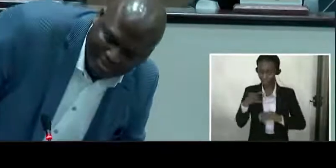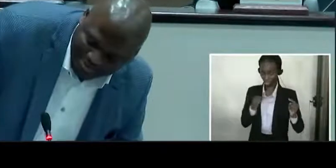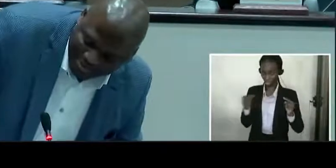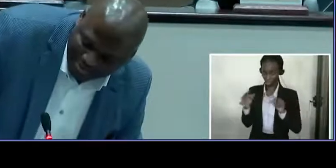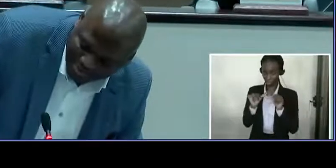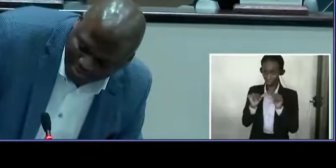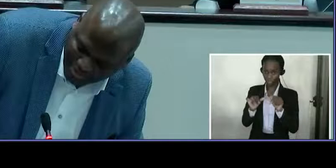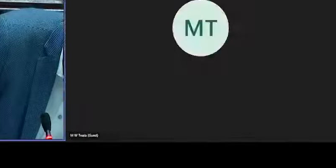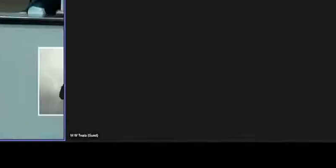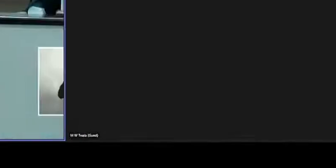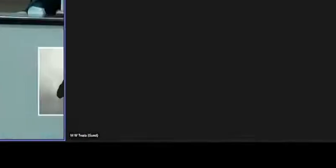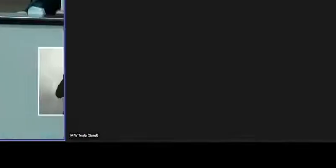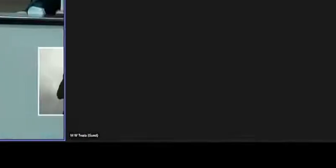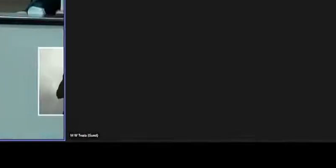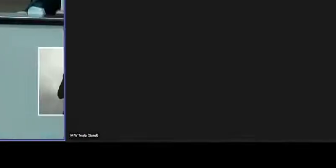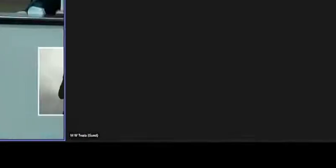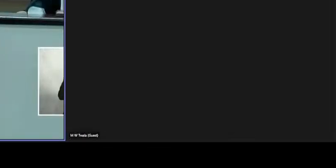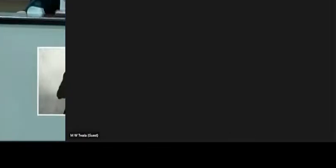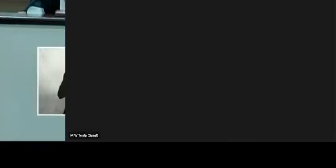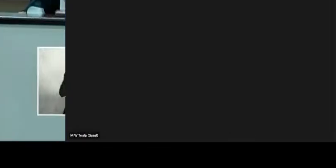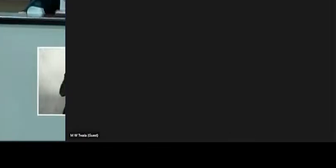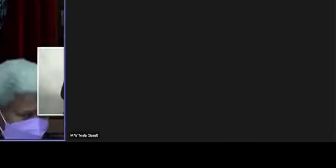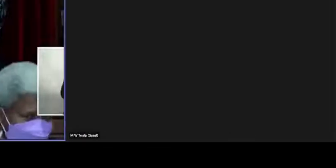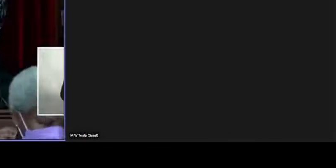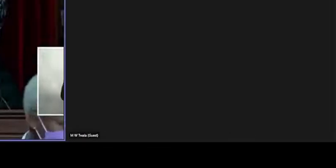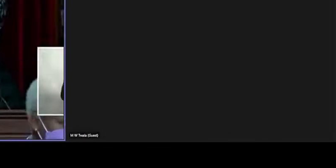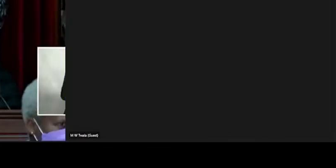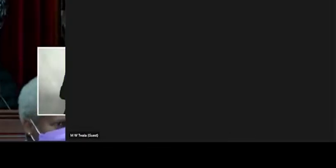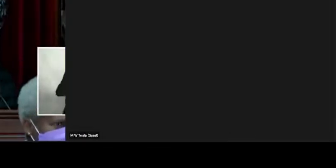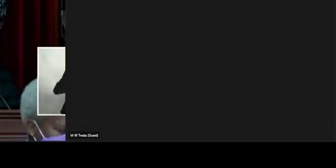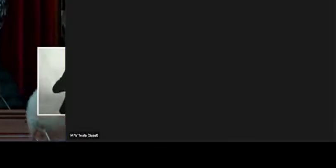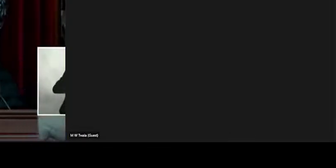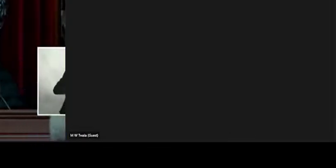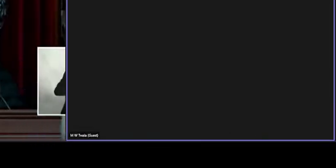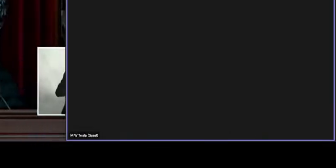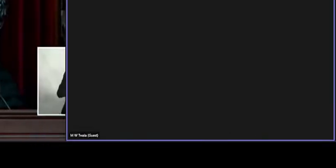that. We are done. Okay.